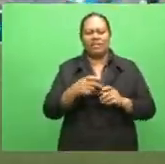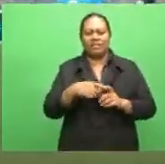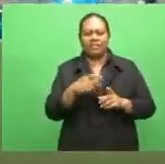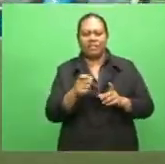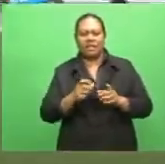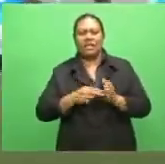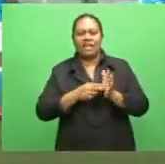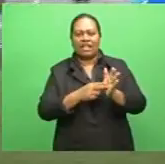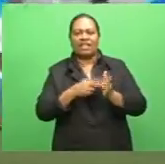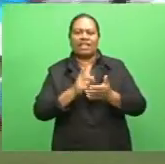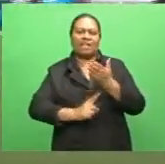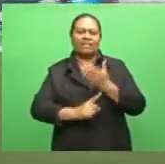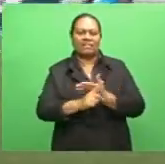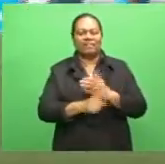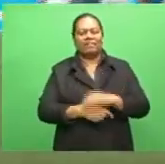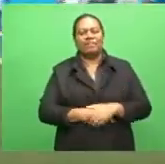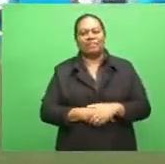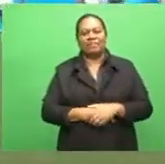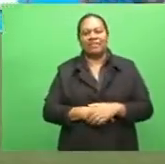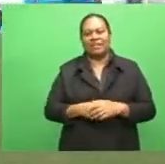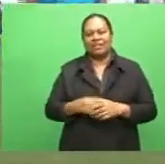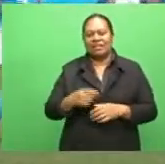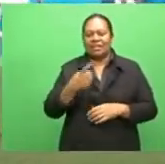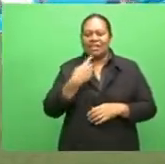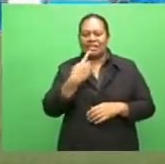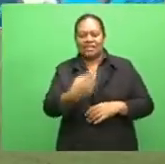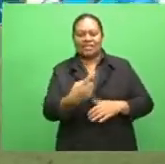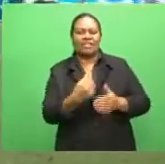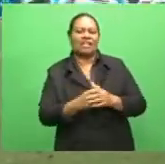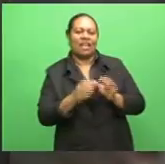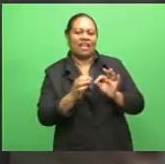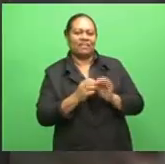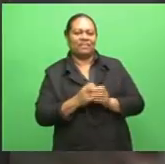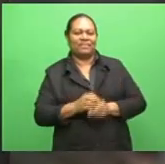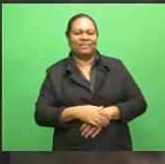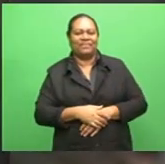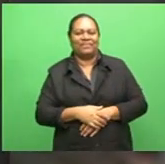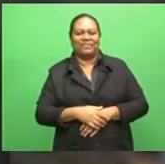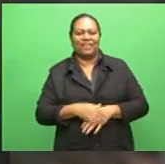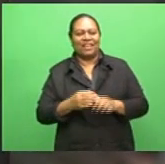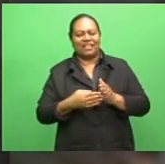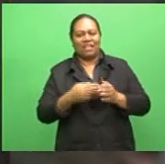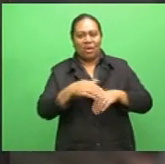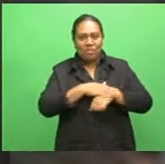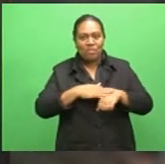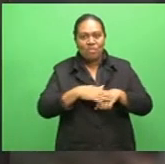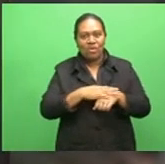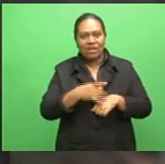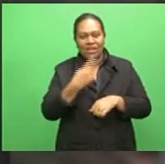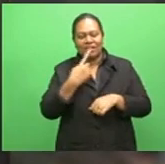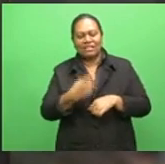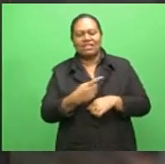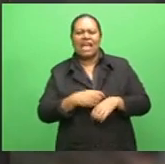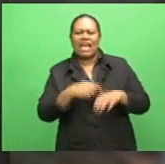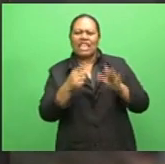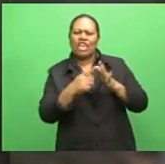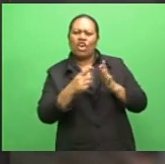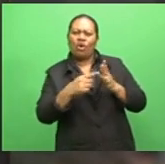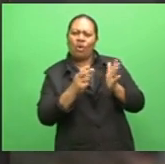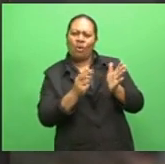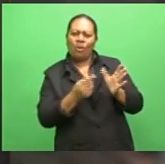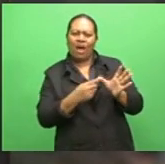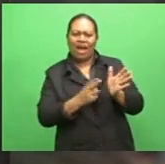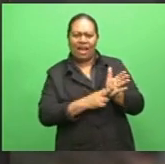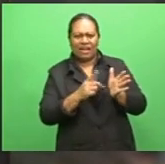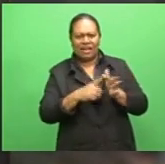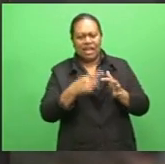3 p.m. Karleni Tavi, FBC Sports. Blues number 8 Akira Ioane put up an outstanding